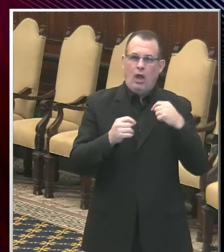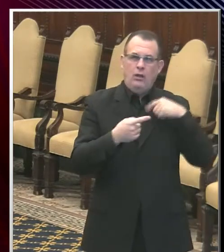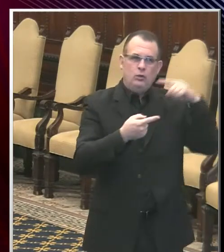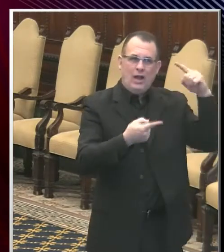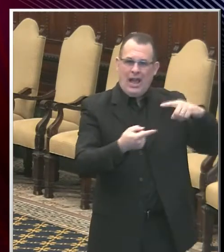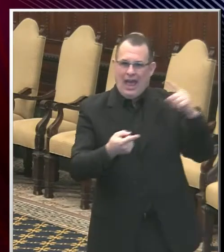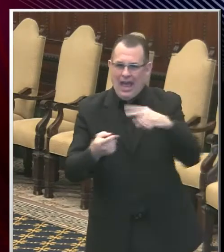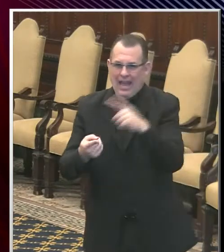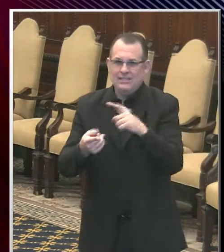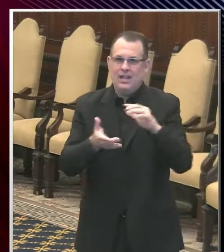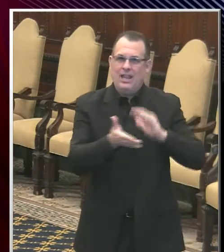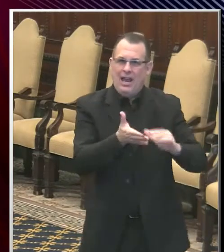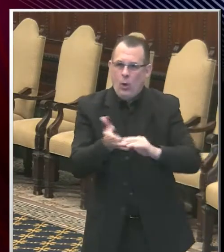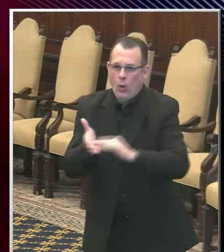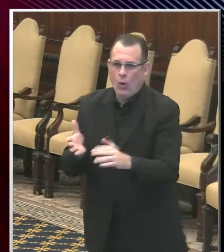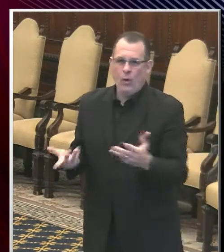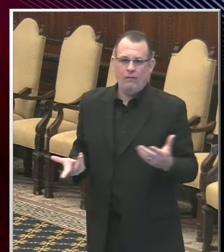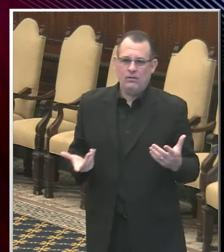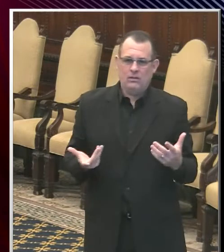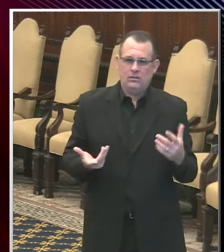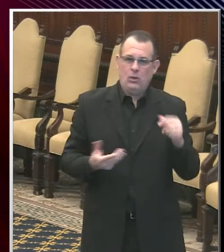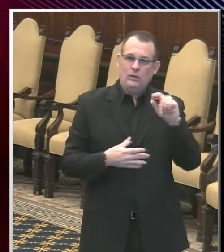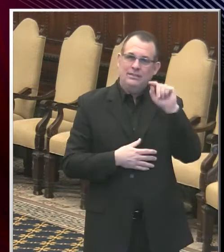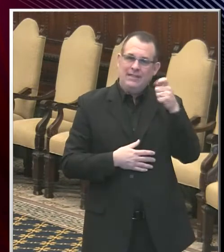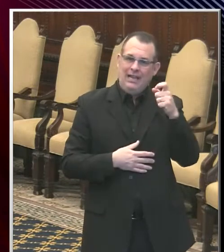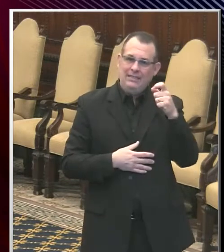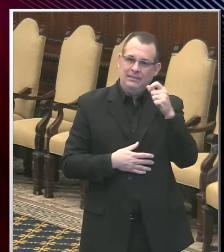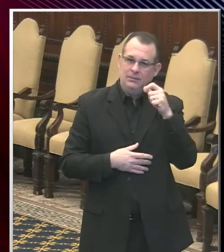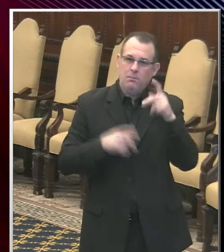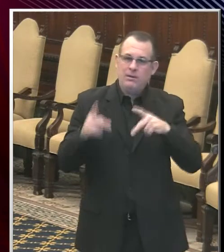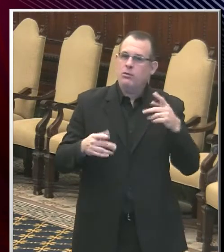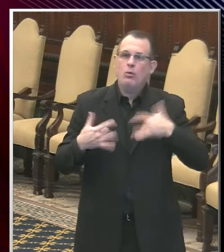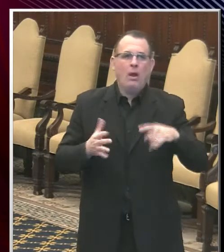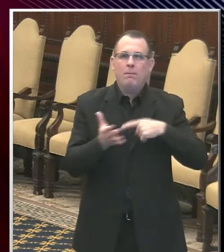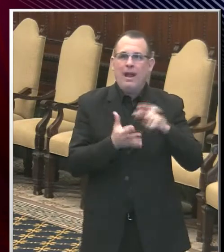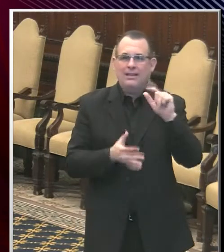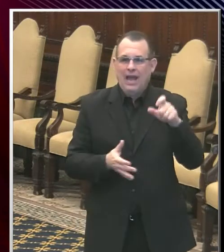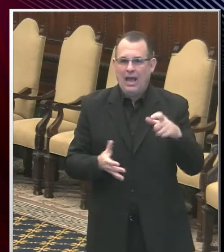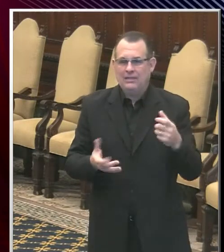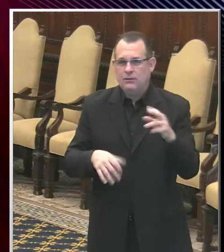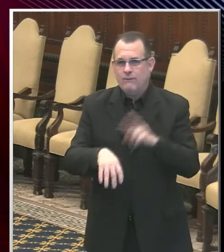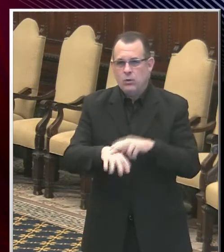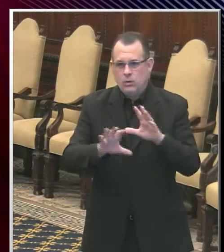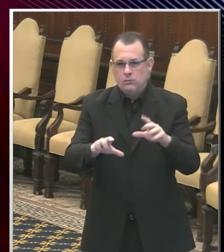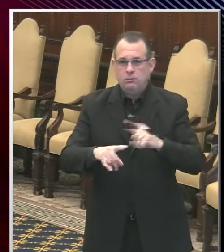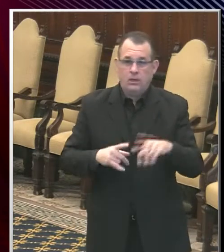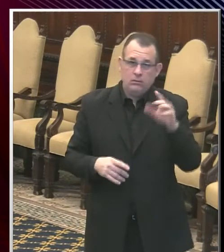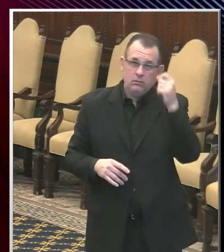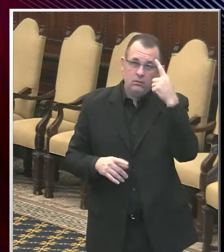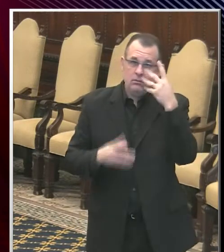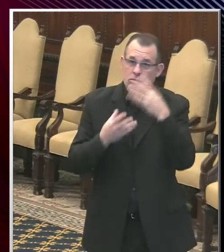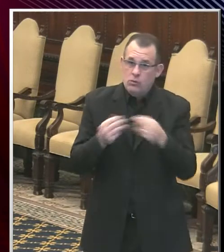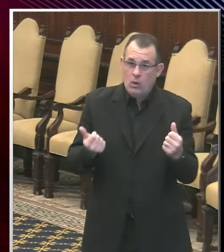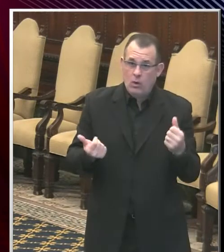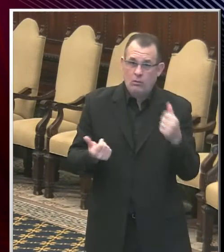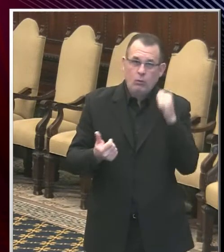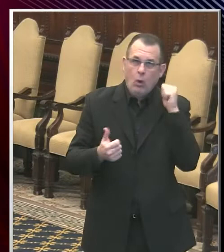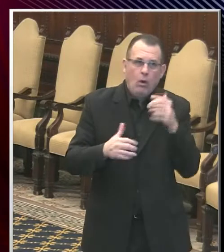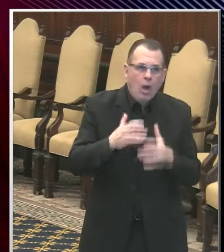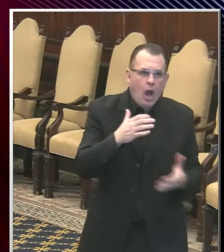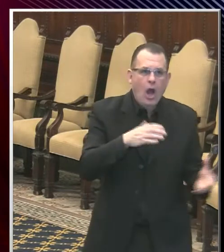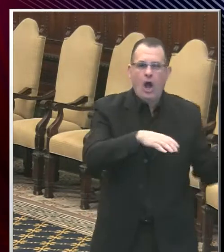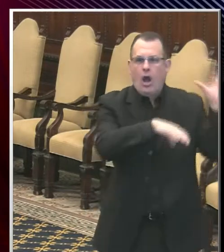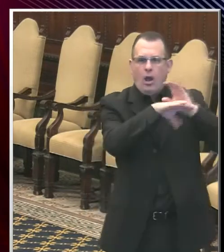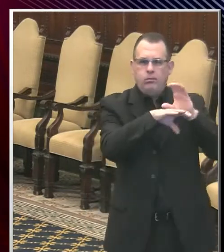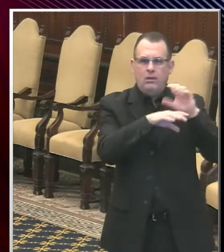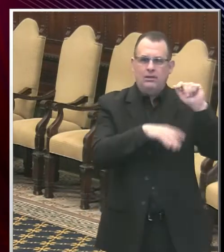is not heavy. It's taxes. No one ever wants to pay taxes, but this solution is not tax heavy. It is tax related, but